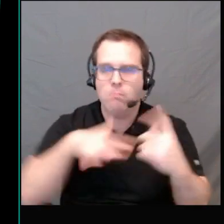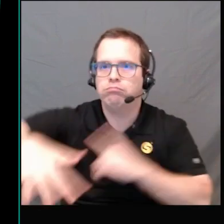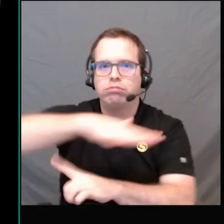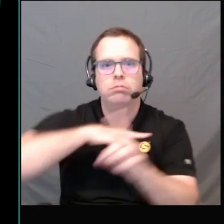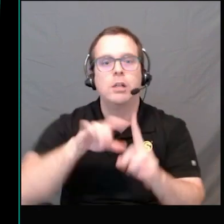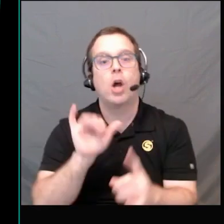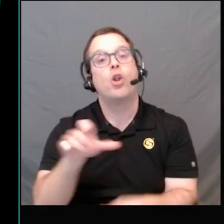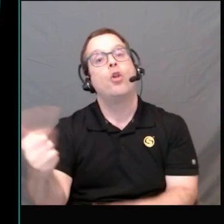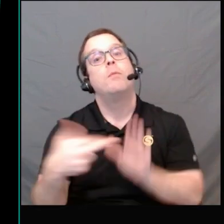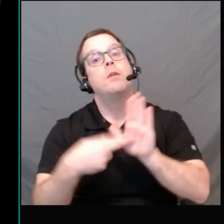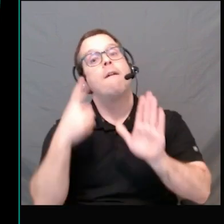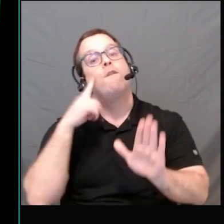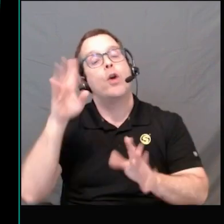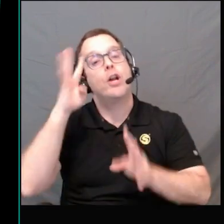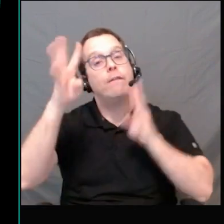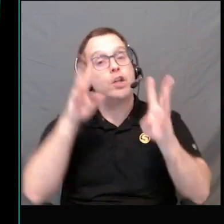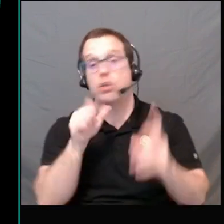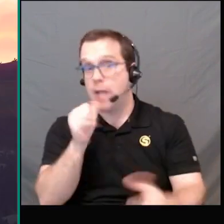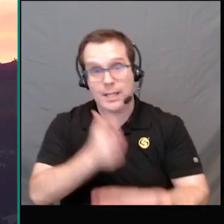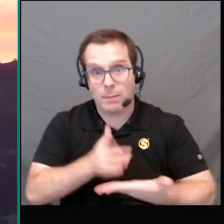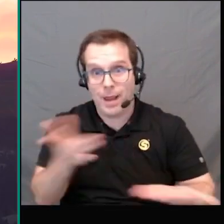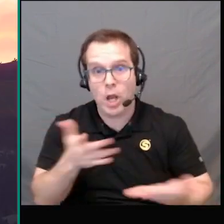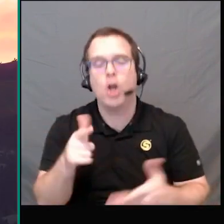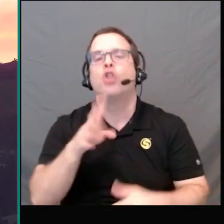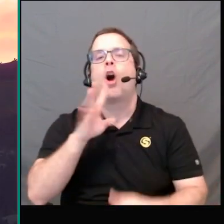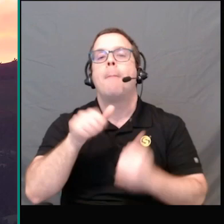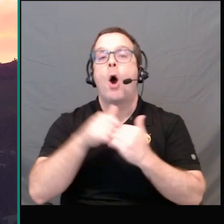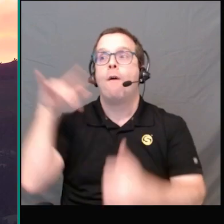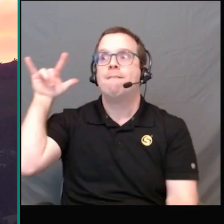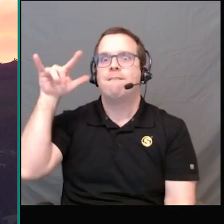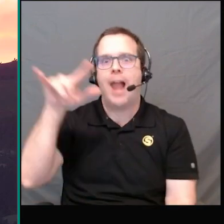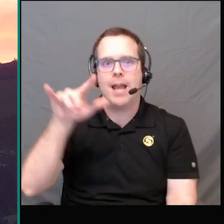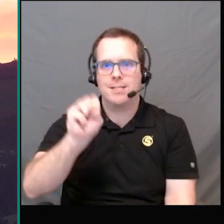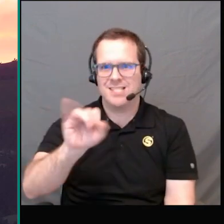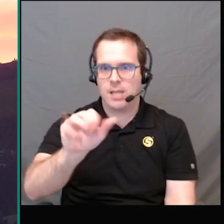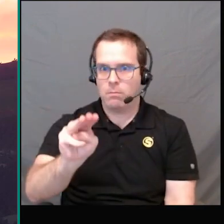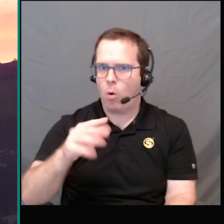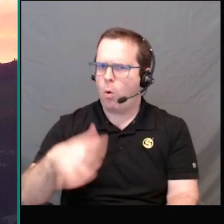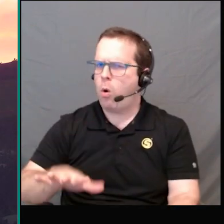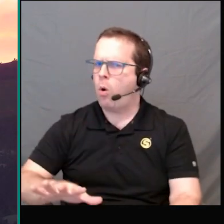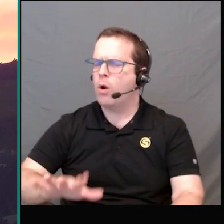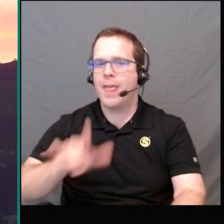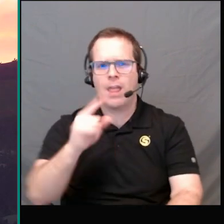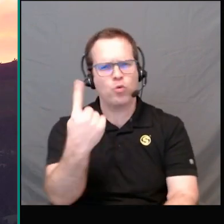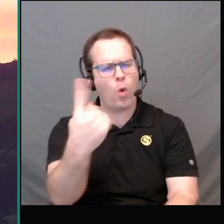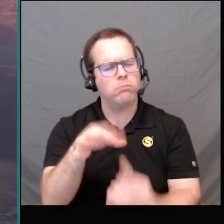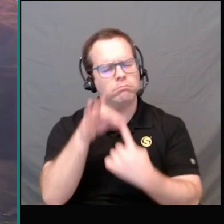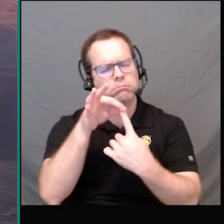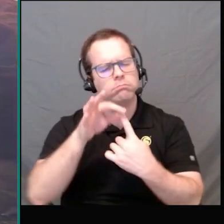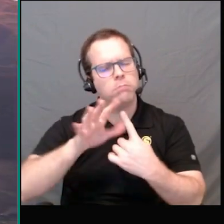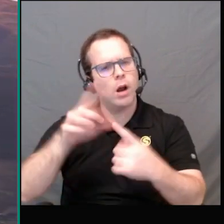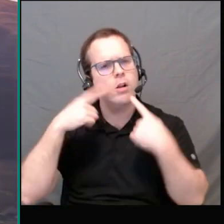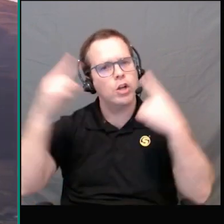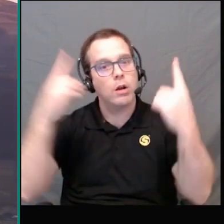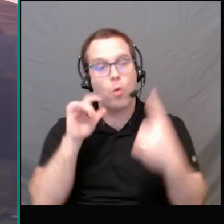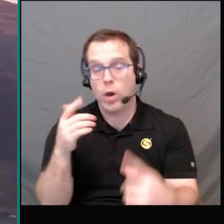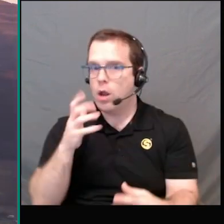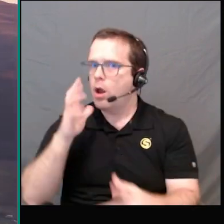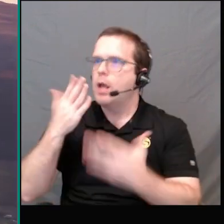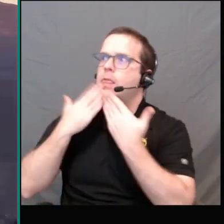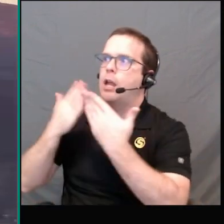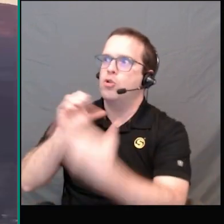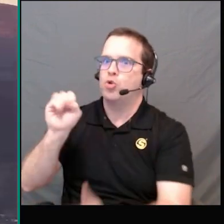innovation that didn't stop is the talk on Flight Simulator. Now, this is really a singular achievement, and we're so grateful to have Asobo Studio